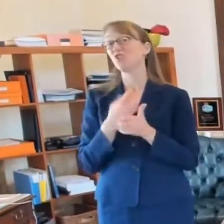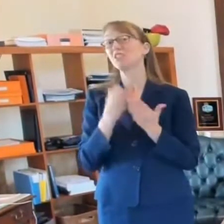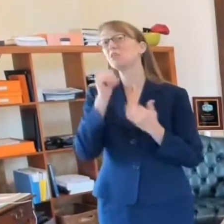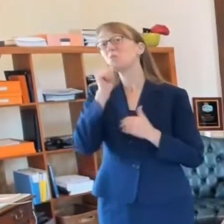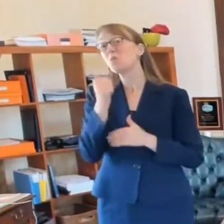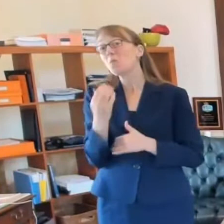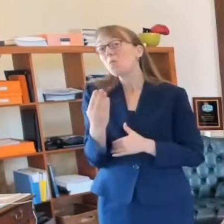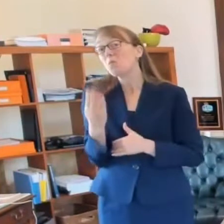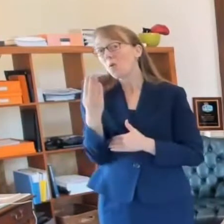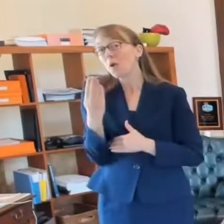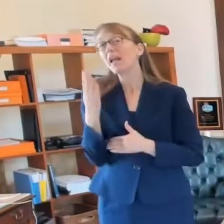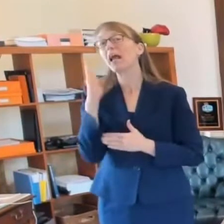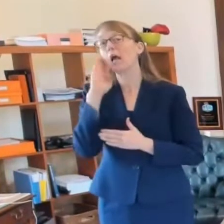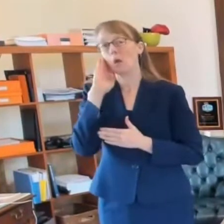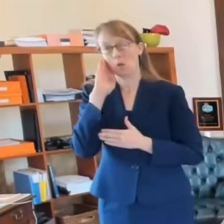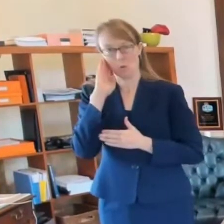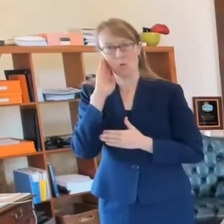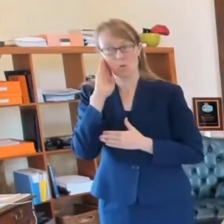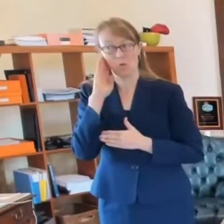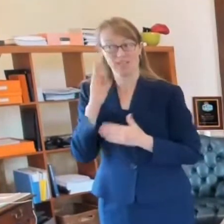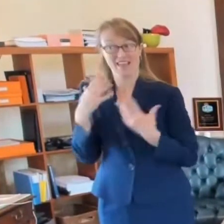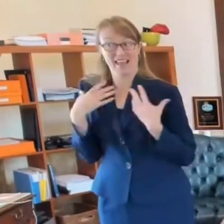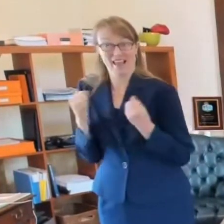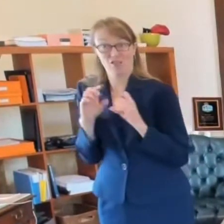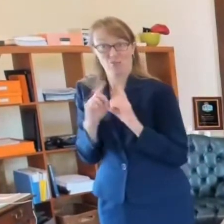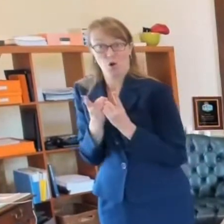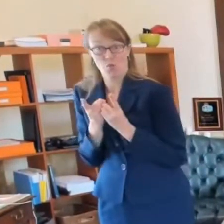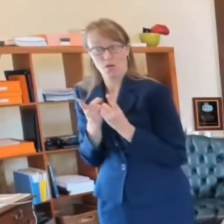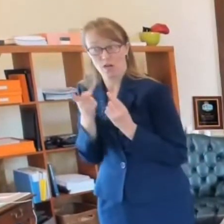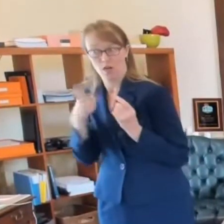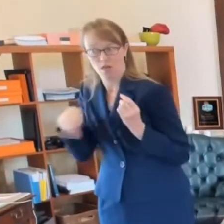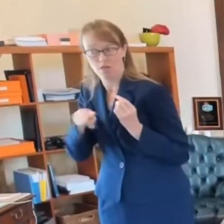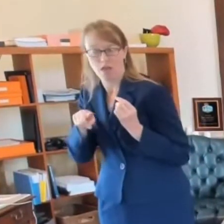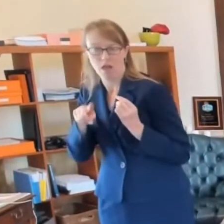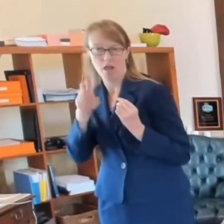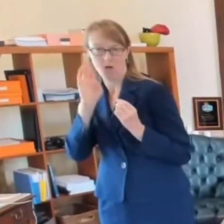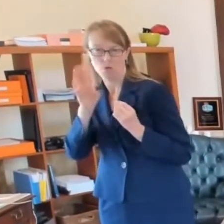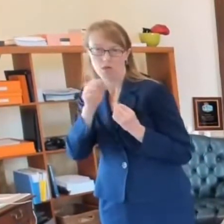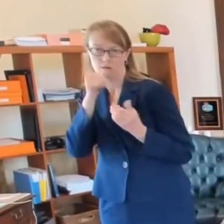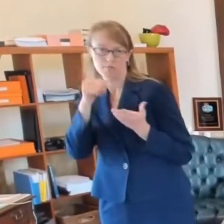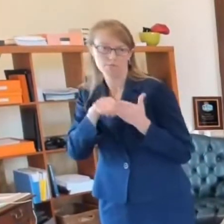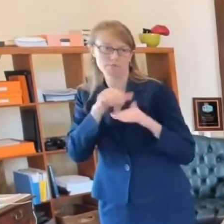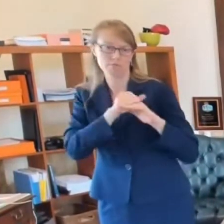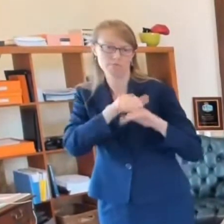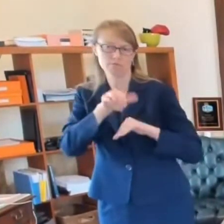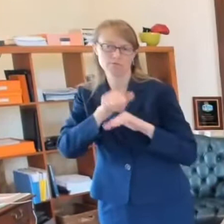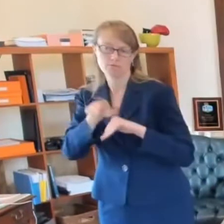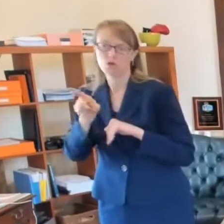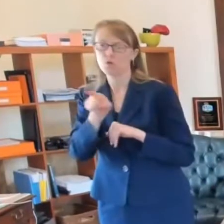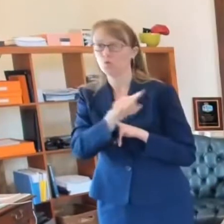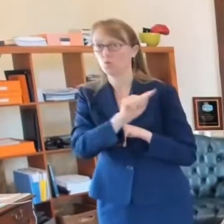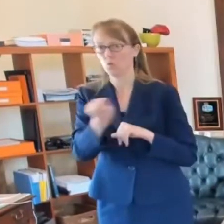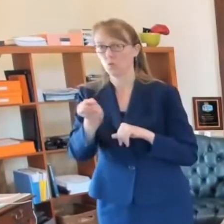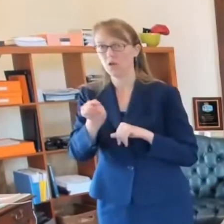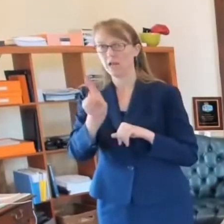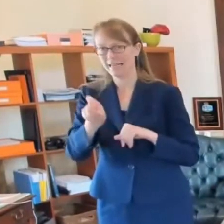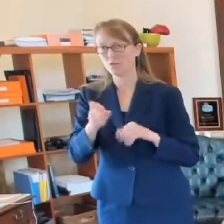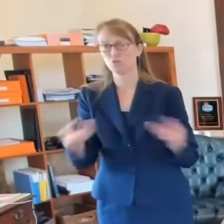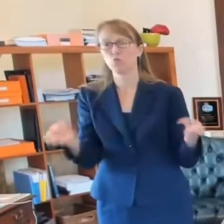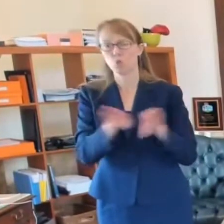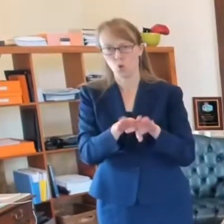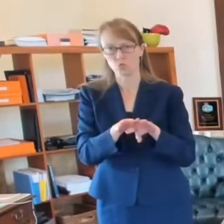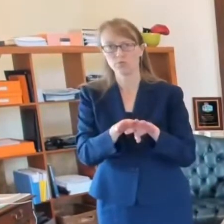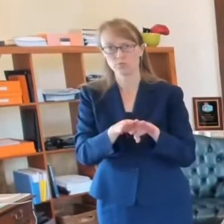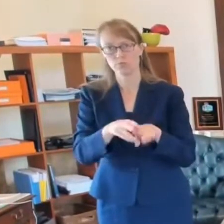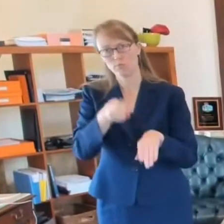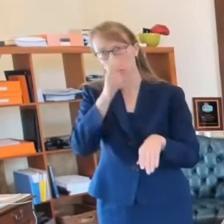issuing letters to a few of those businesses saying that they have to close for 2 weeks. This is a very serious